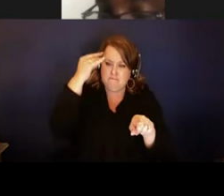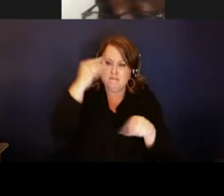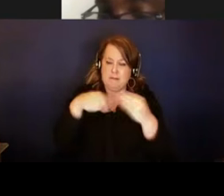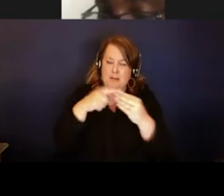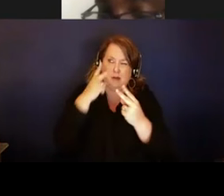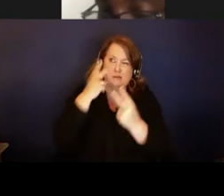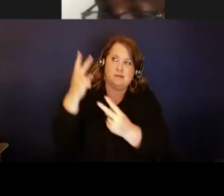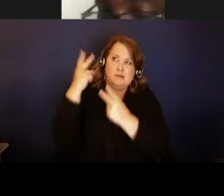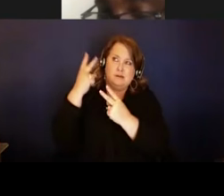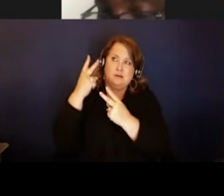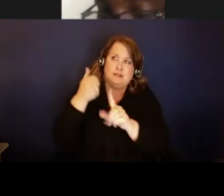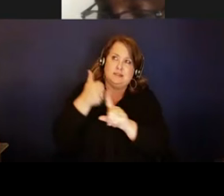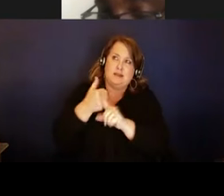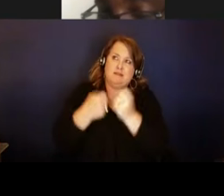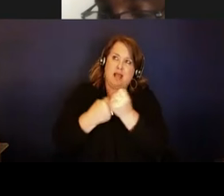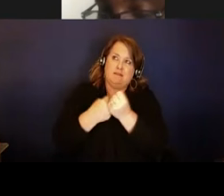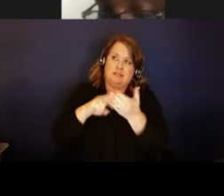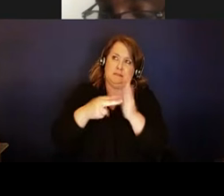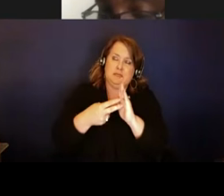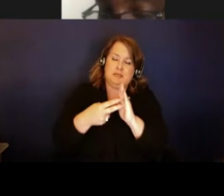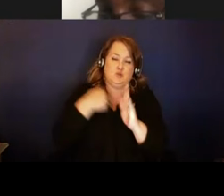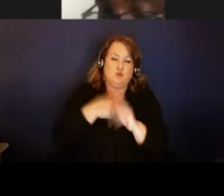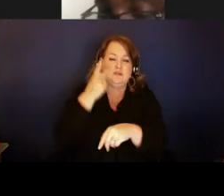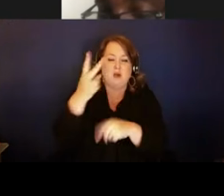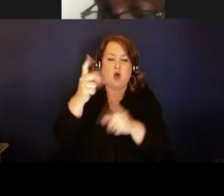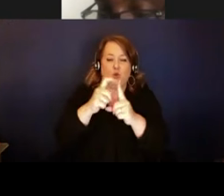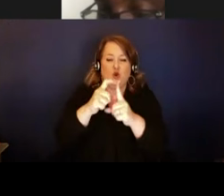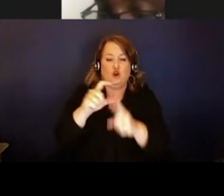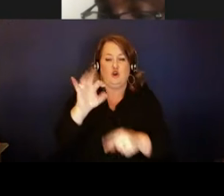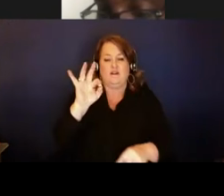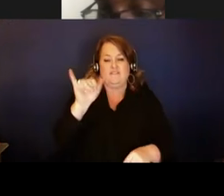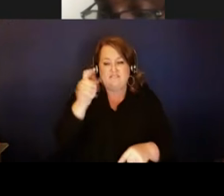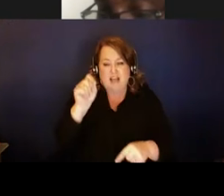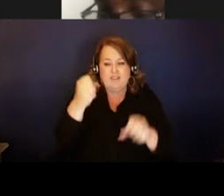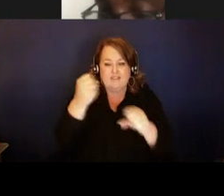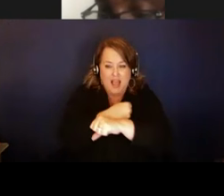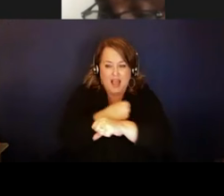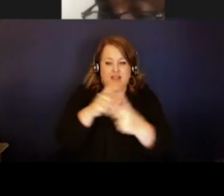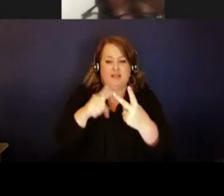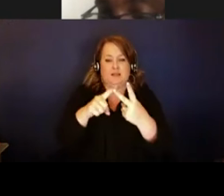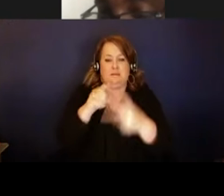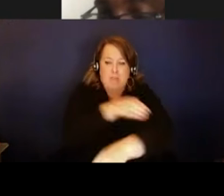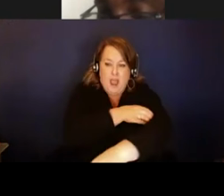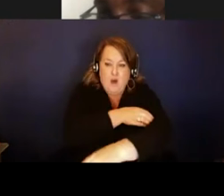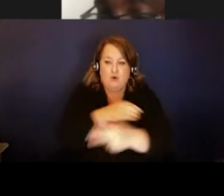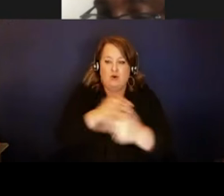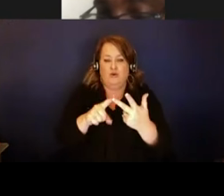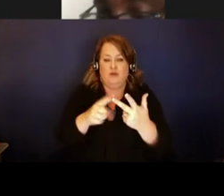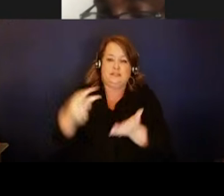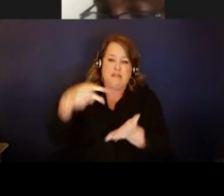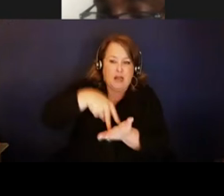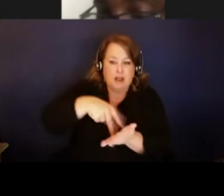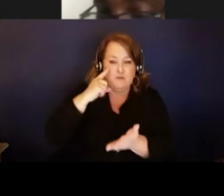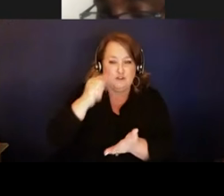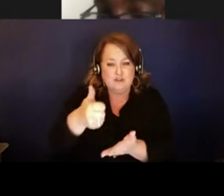to you, and we had words like fight and power and speaking up for oneself. And it sounds like you're all really using those